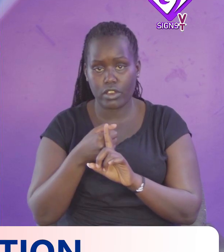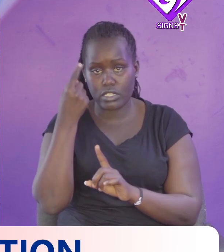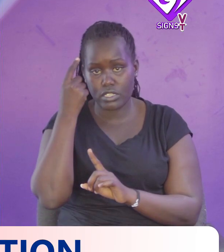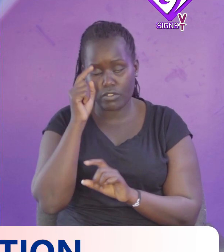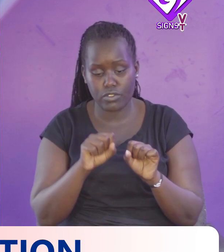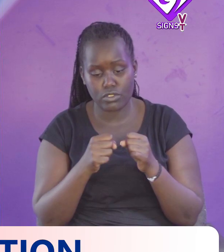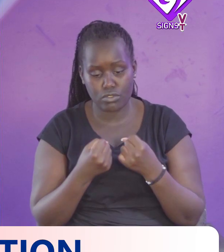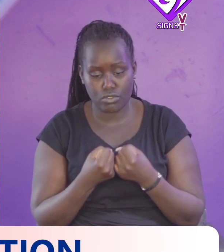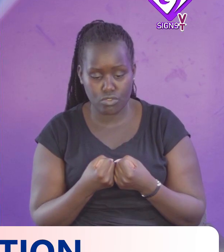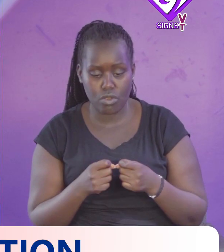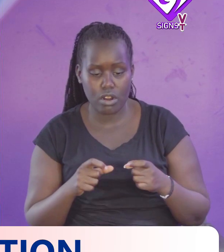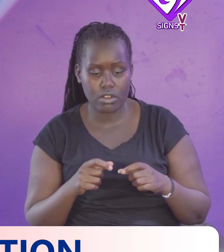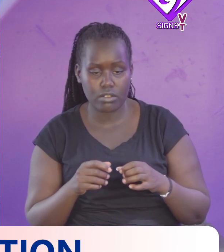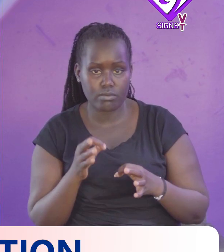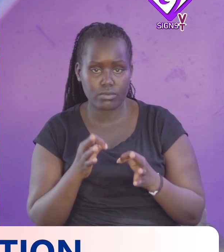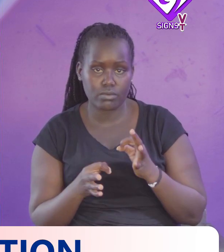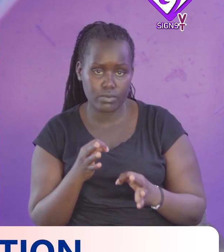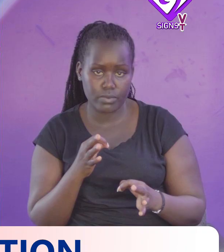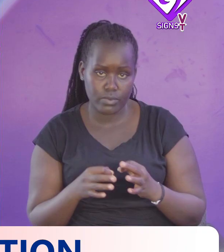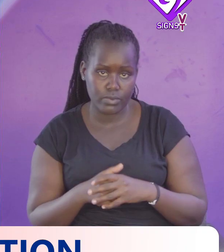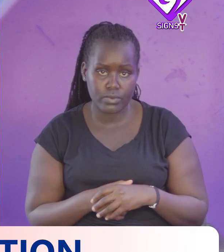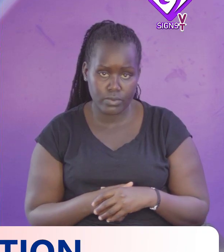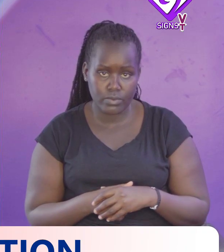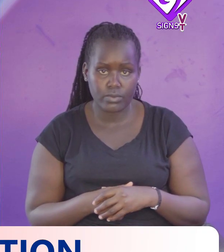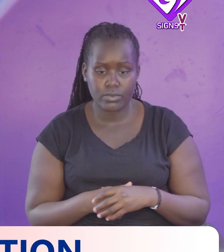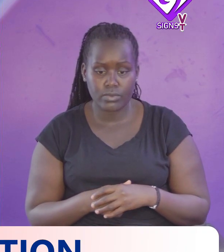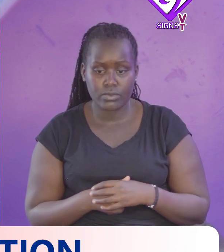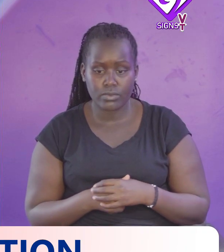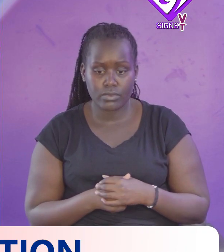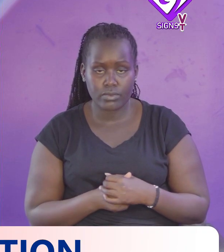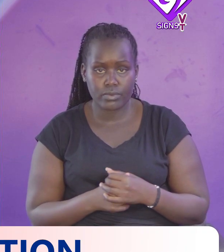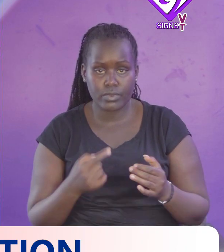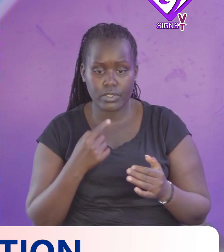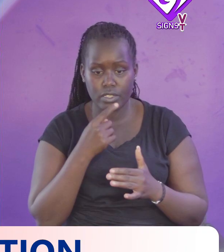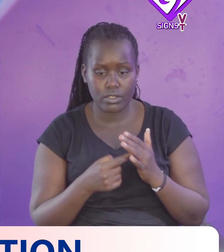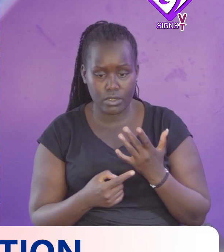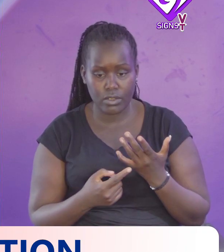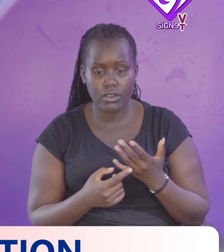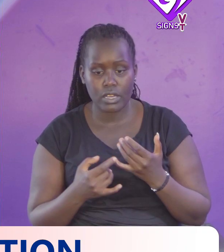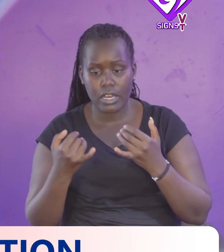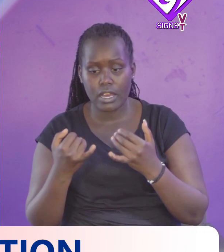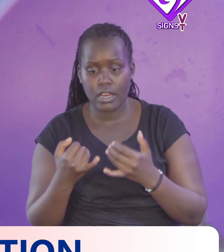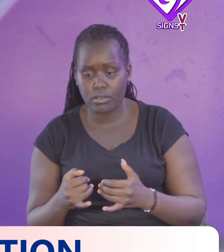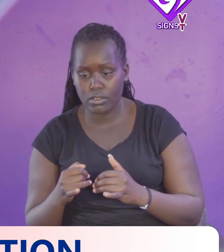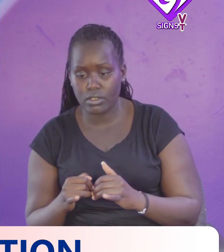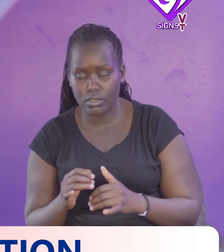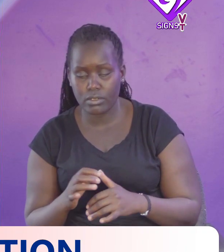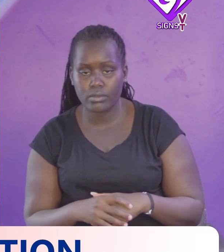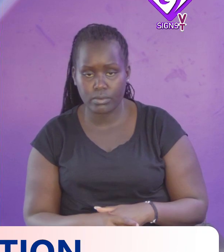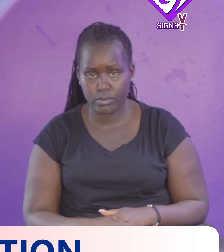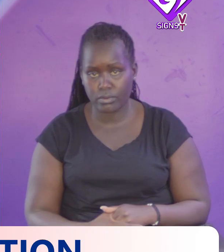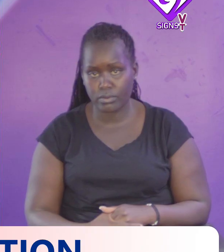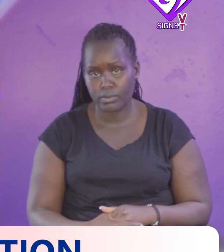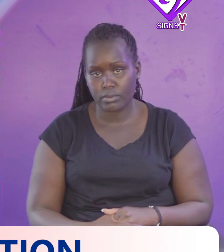for social justice, and he would even cry and say that I'm crying for my people. For you.